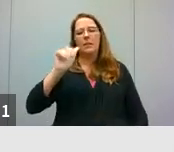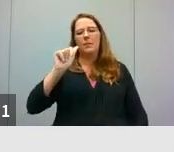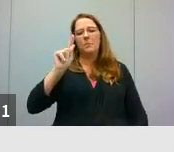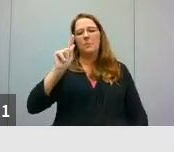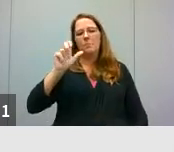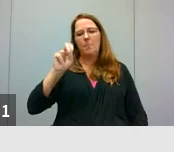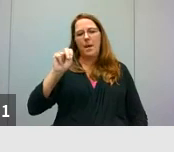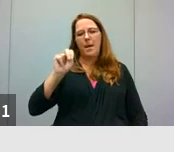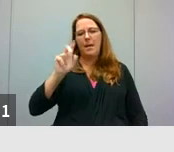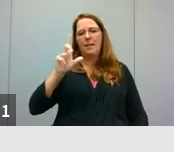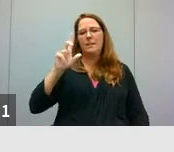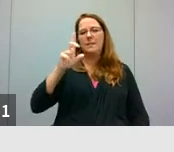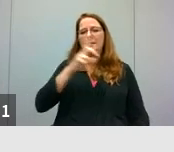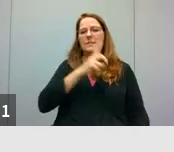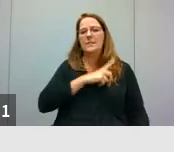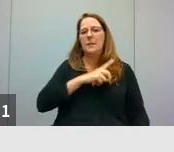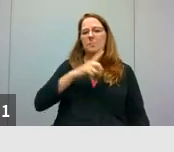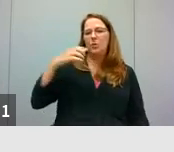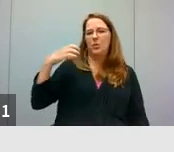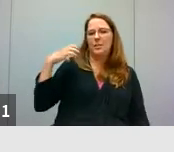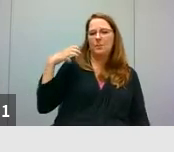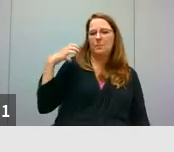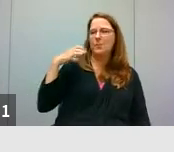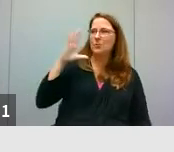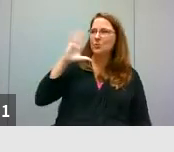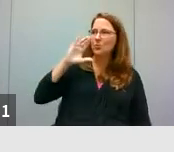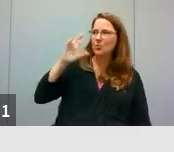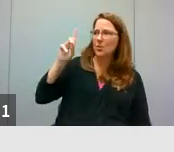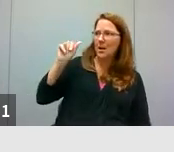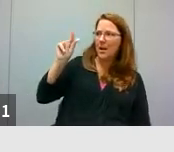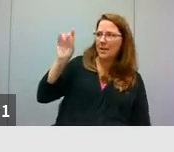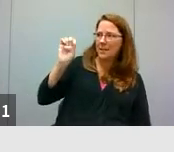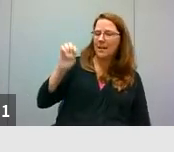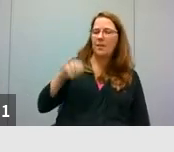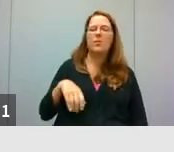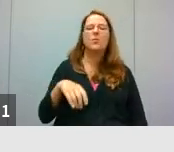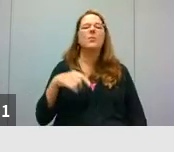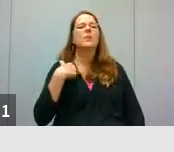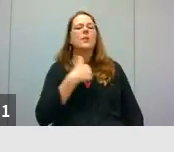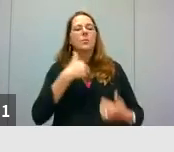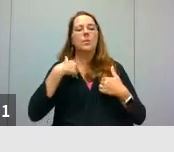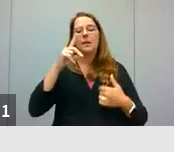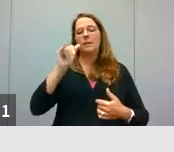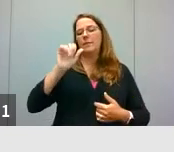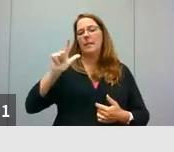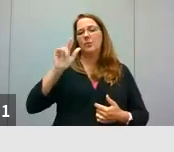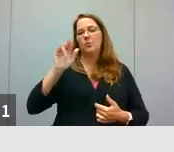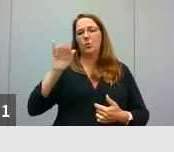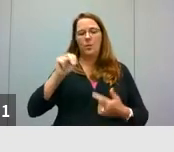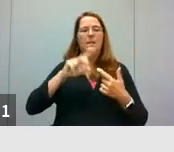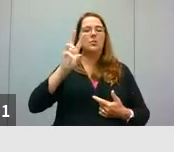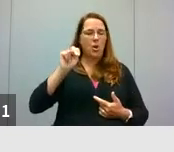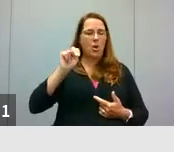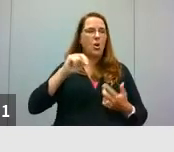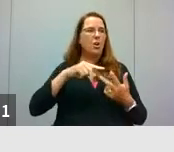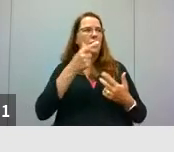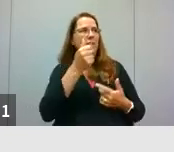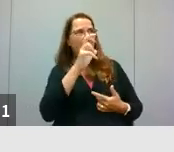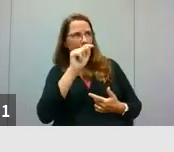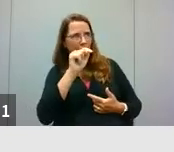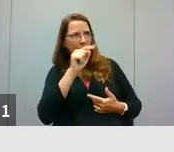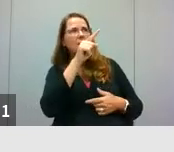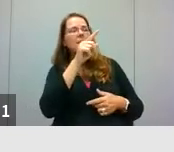Hi, Dale. We have Daniel Irwin. We have Dawn Mosley. Garrett, you're on here.